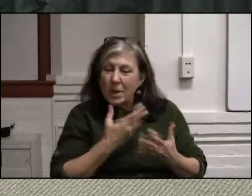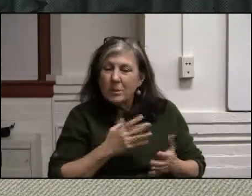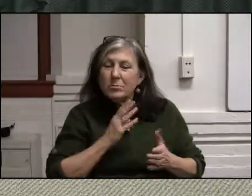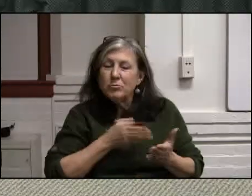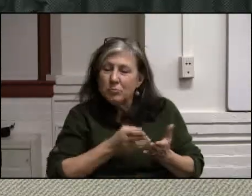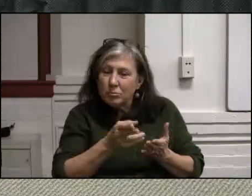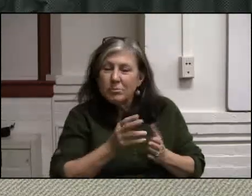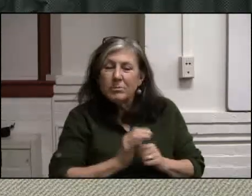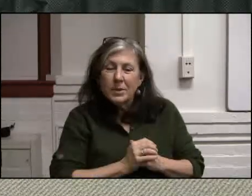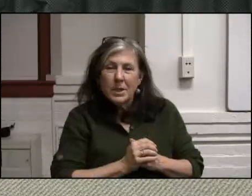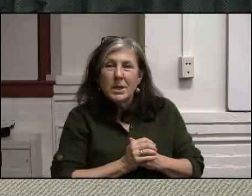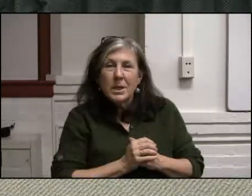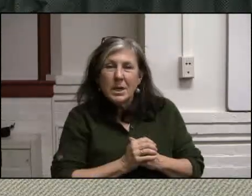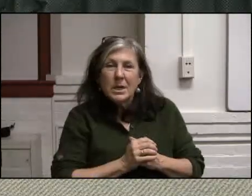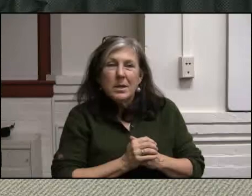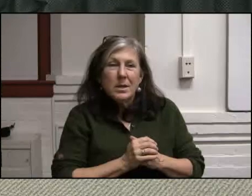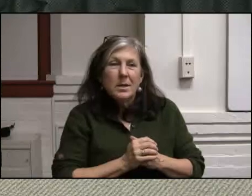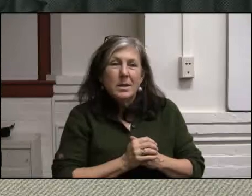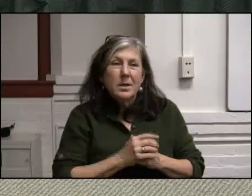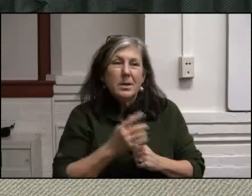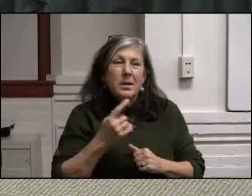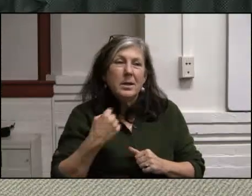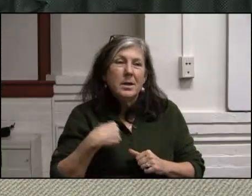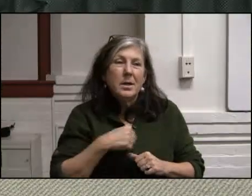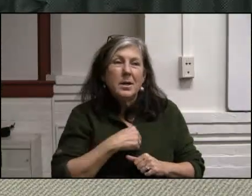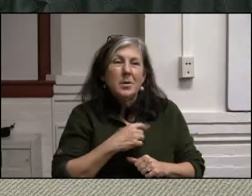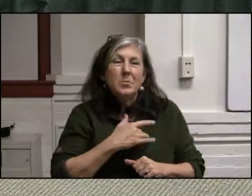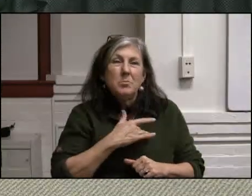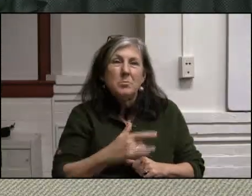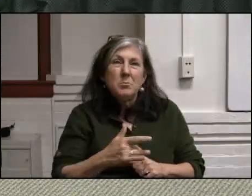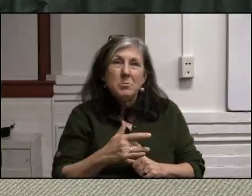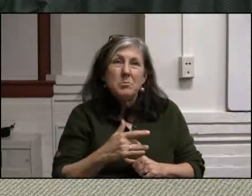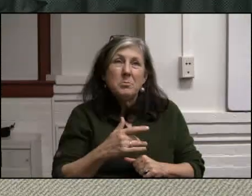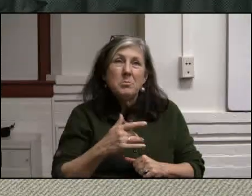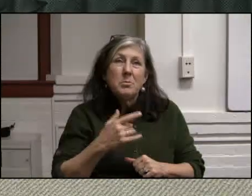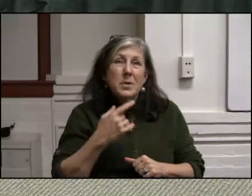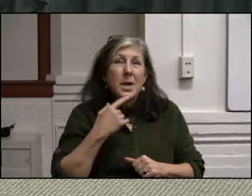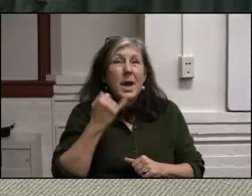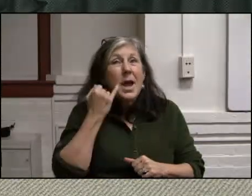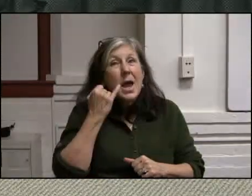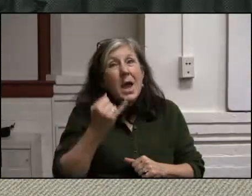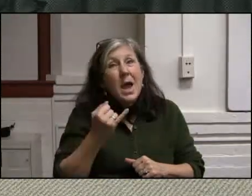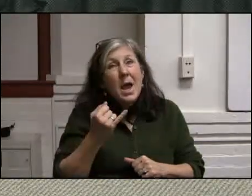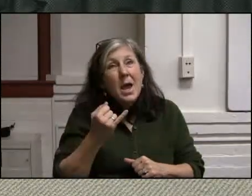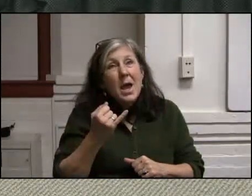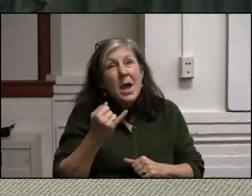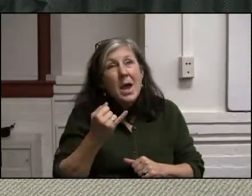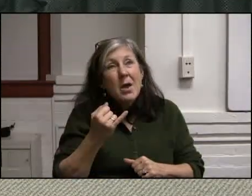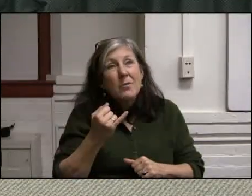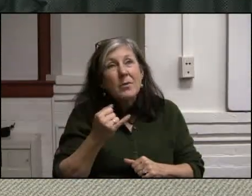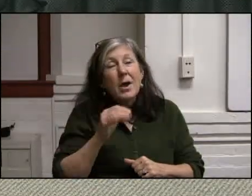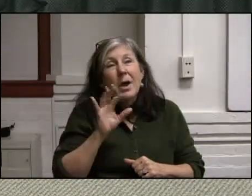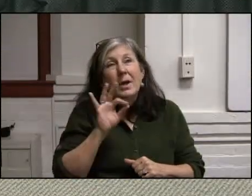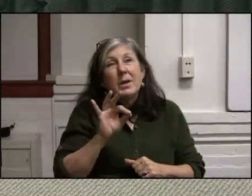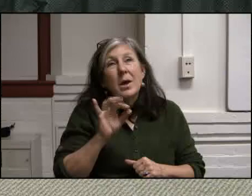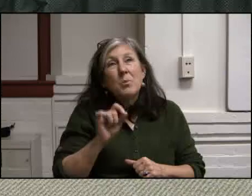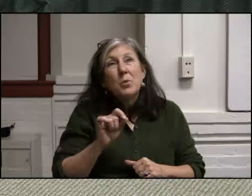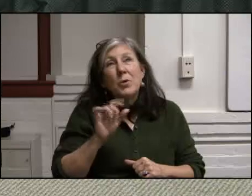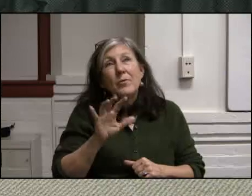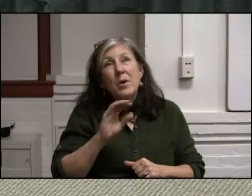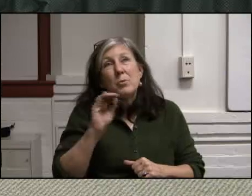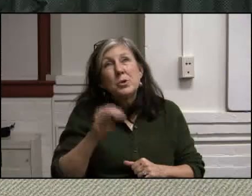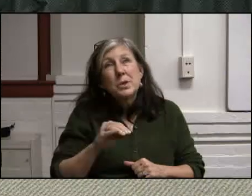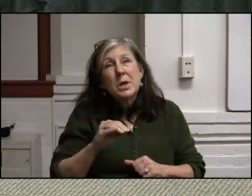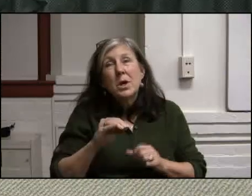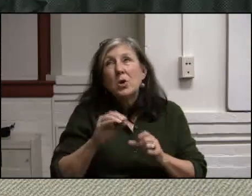The conversation generally strays into, well, if we did 9.5%, we could do a 2-cent